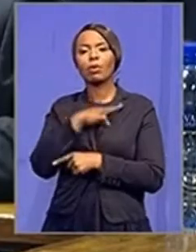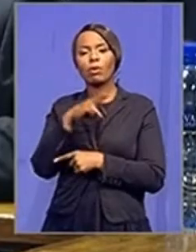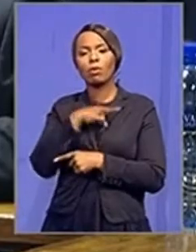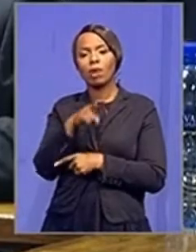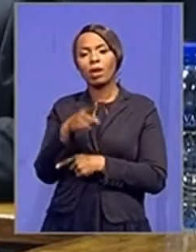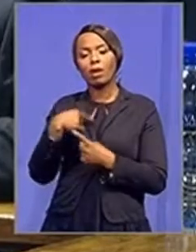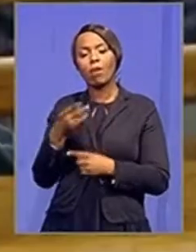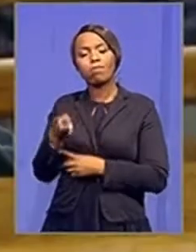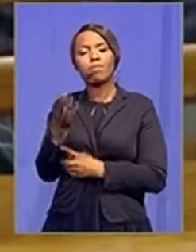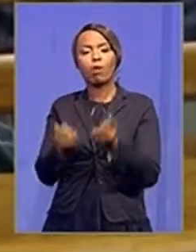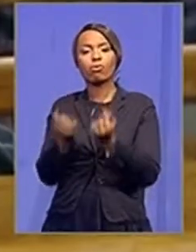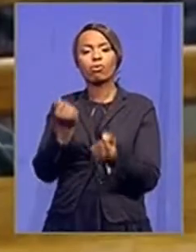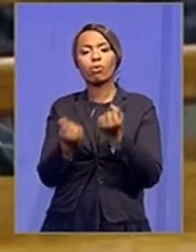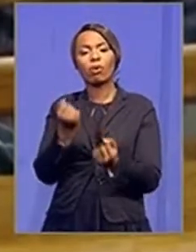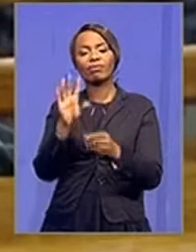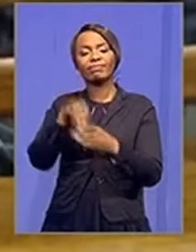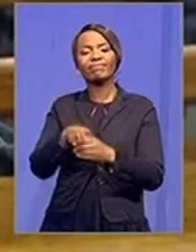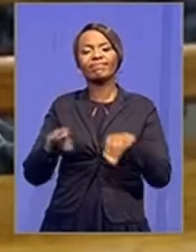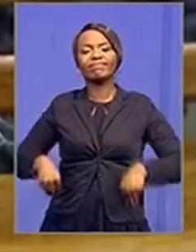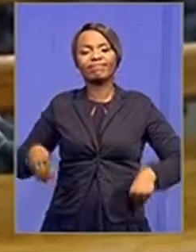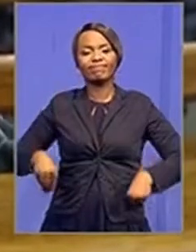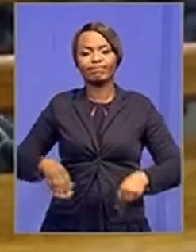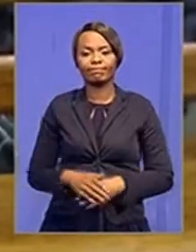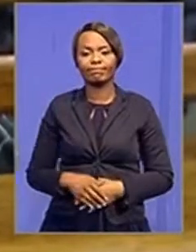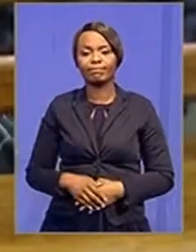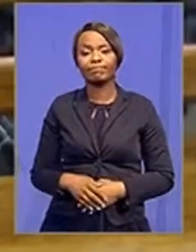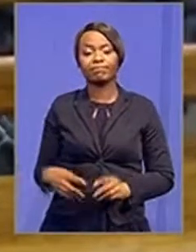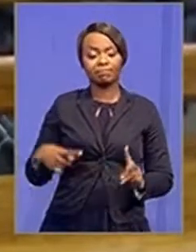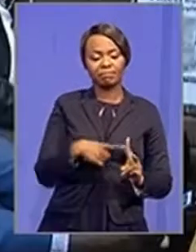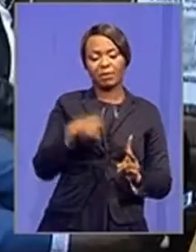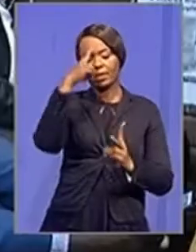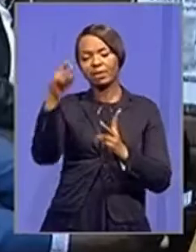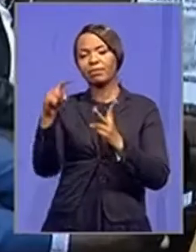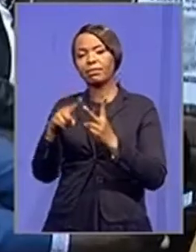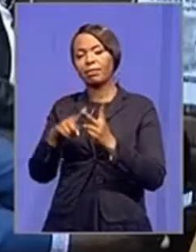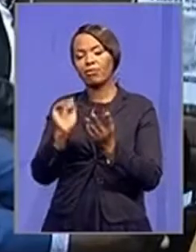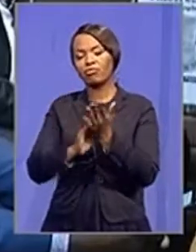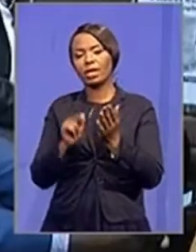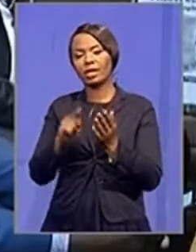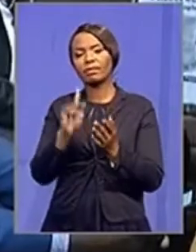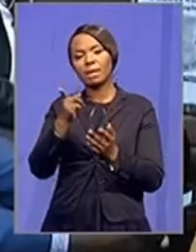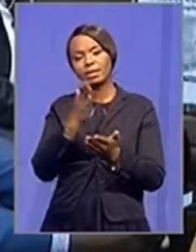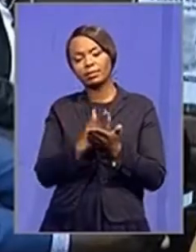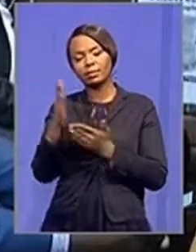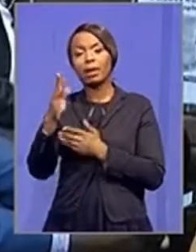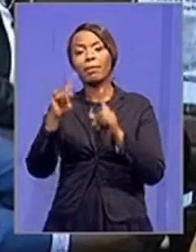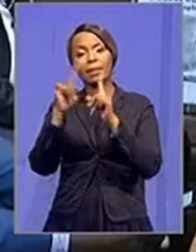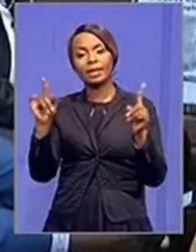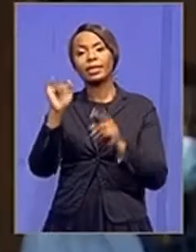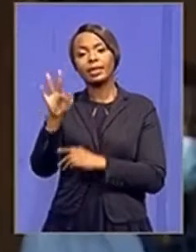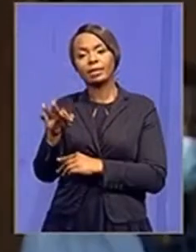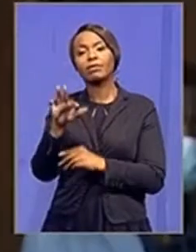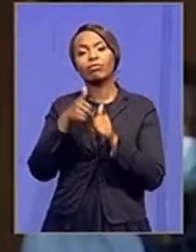ga kgorotsheko. Mahumapelo o dumela gore Mgashule o swanela ke go ipeela ka thoko ge fela a dira seo